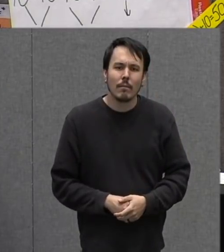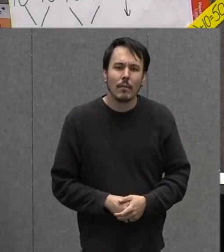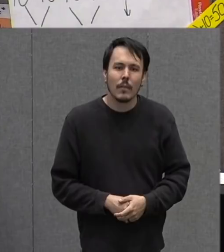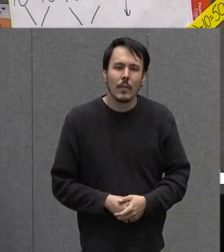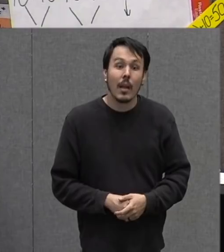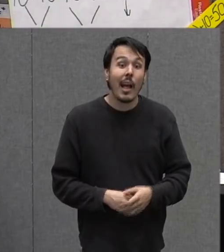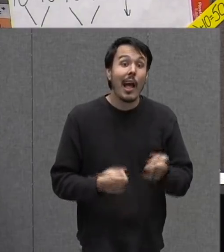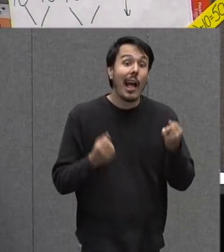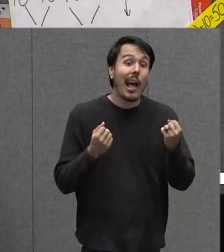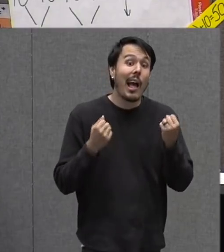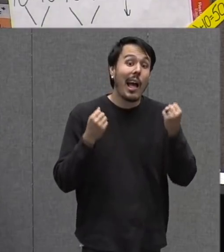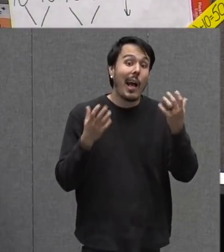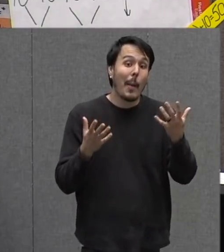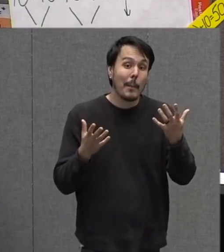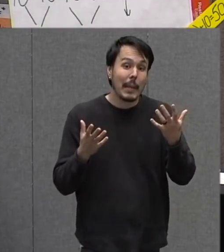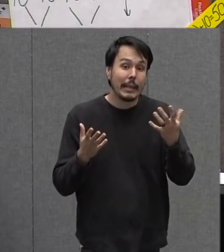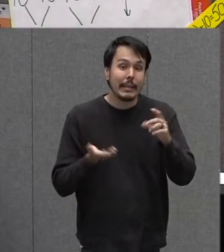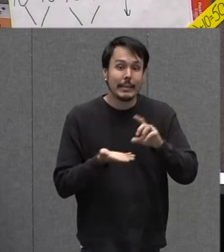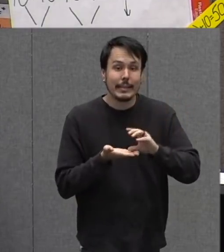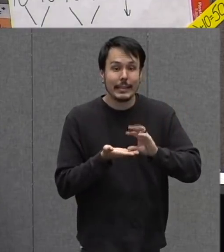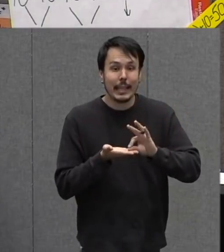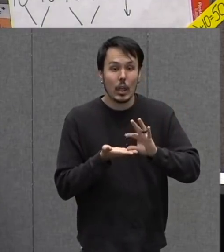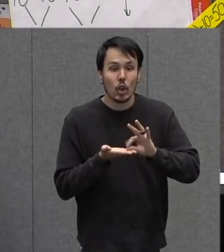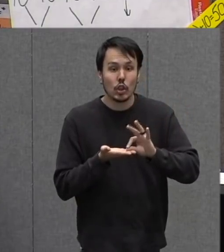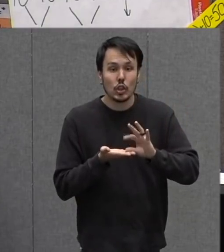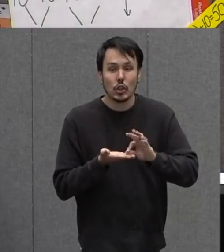How many stickers?